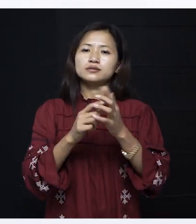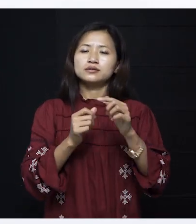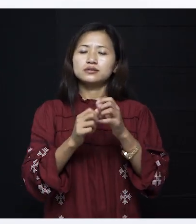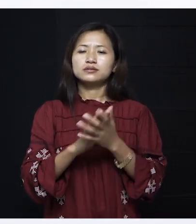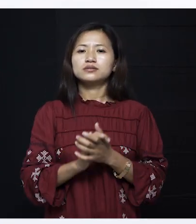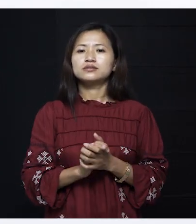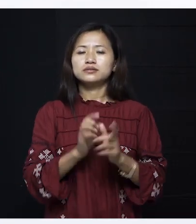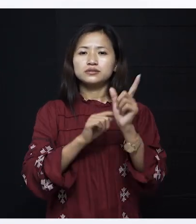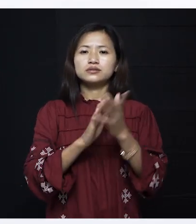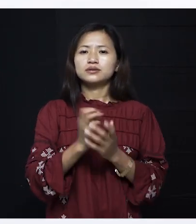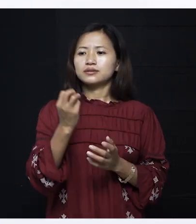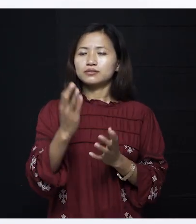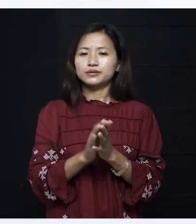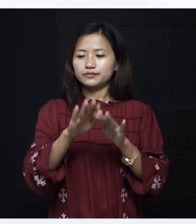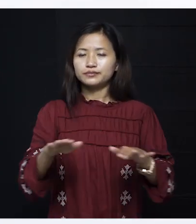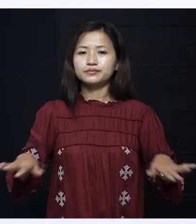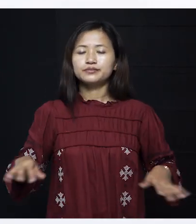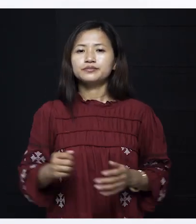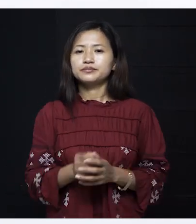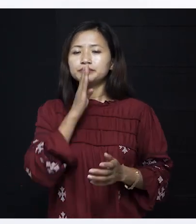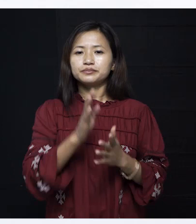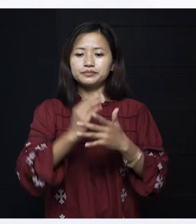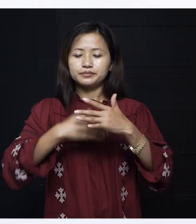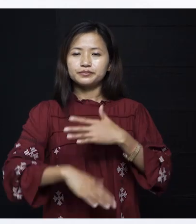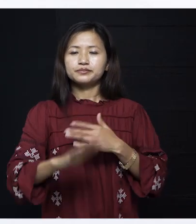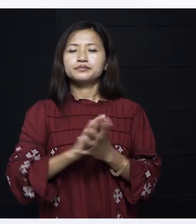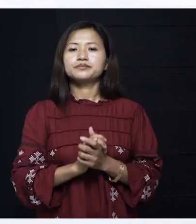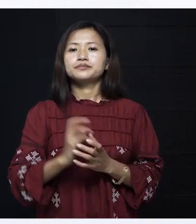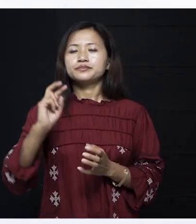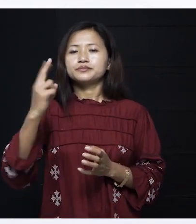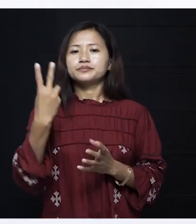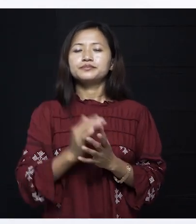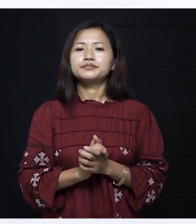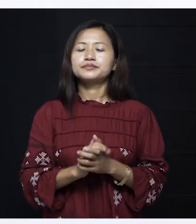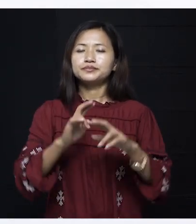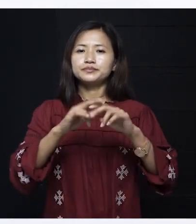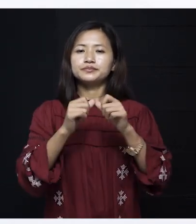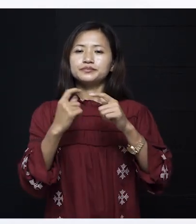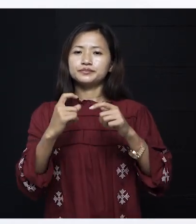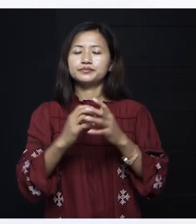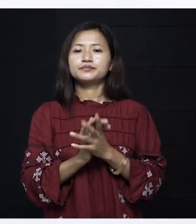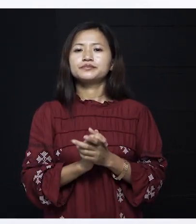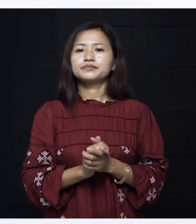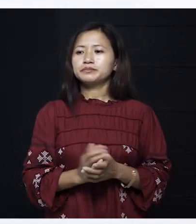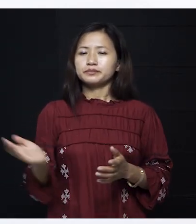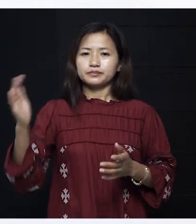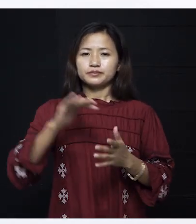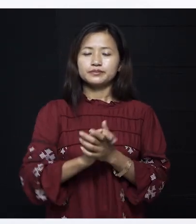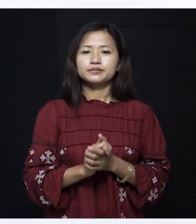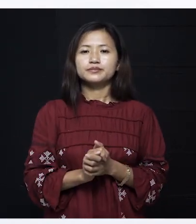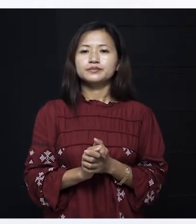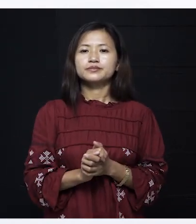or the number of children being born, okay? Then the second factor is, we call it as